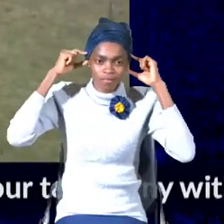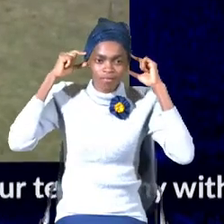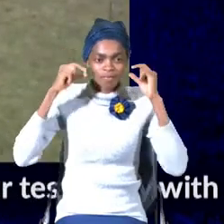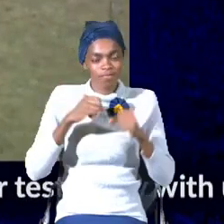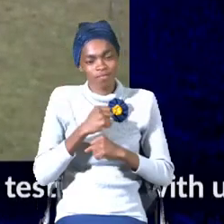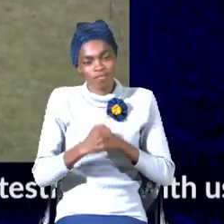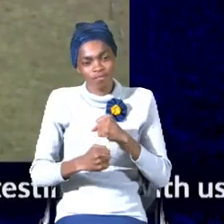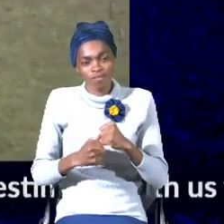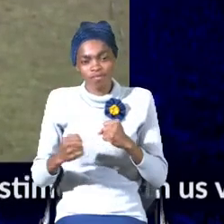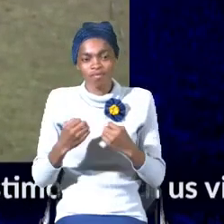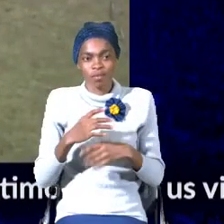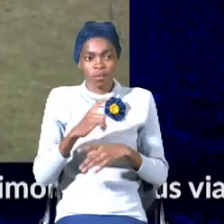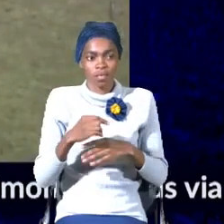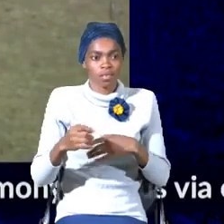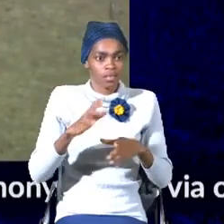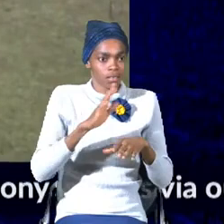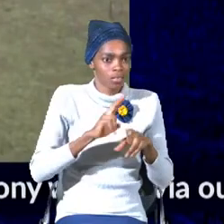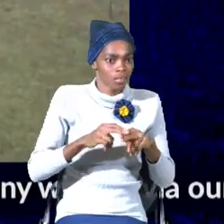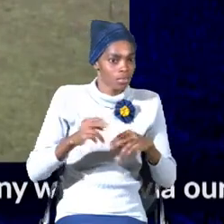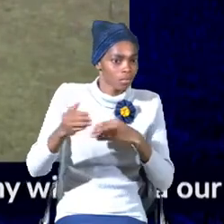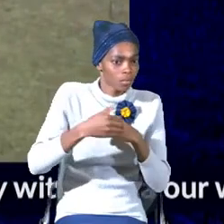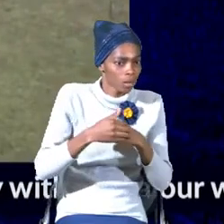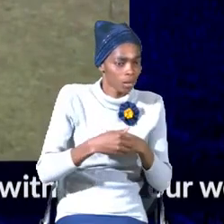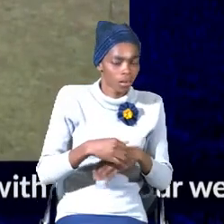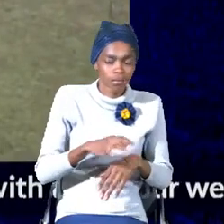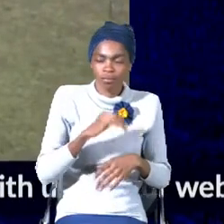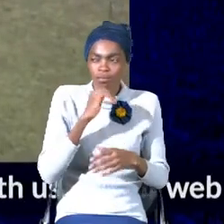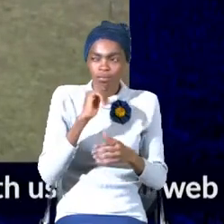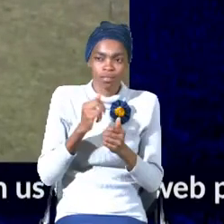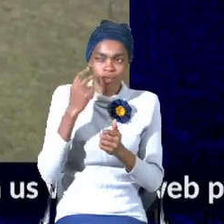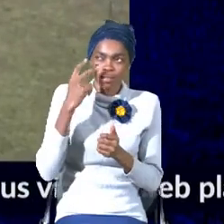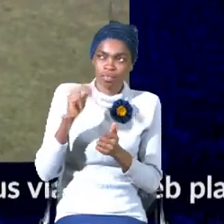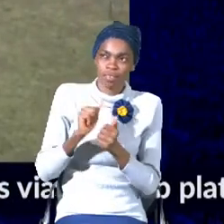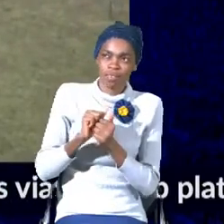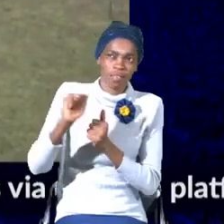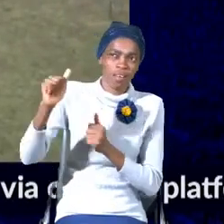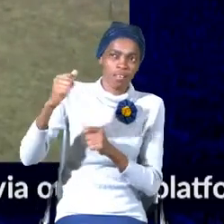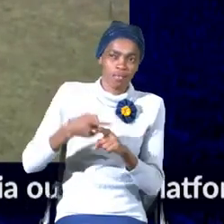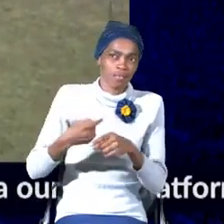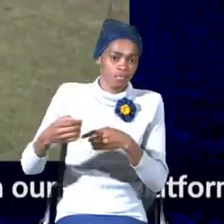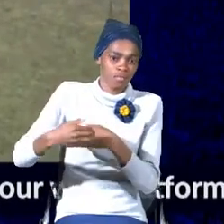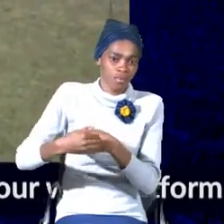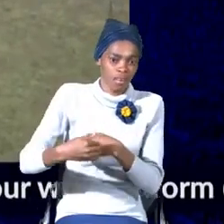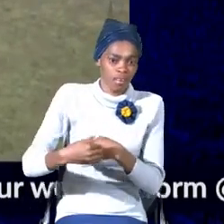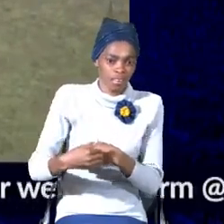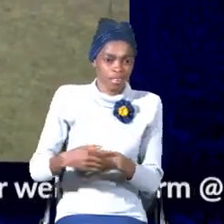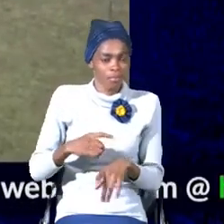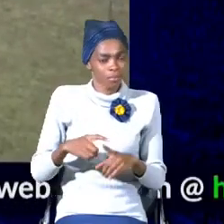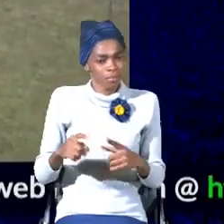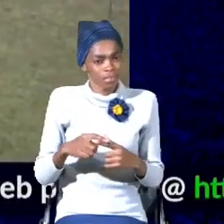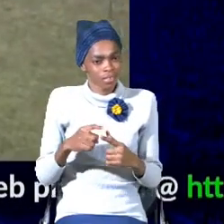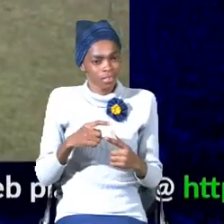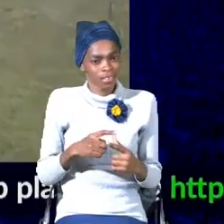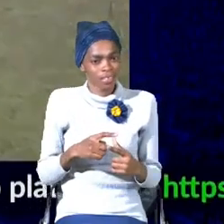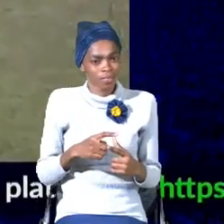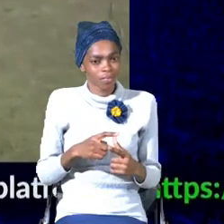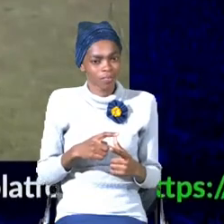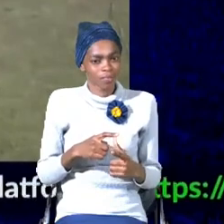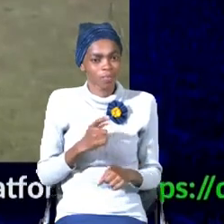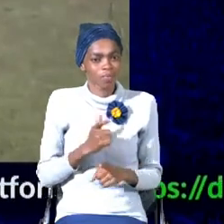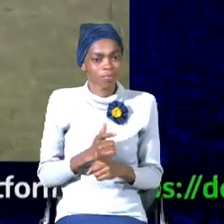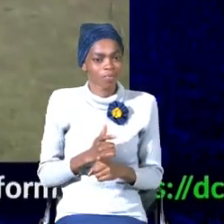the back, I'm always worried because I couldn't see far from the back. But then, just